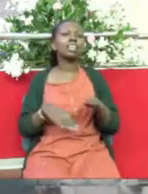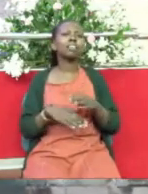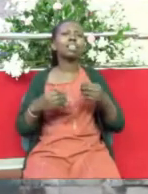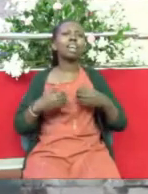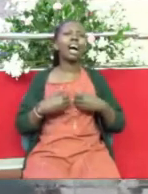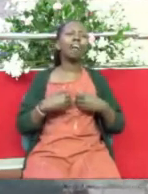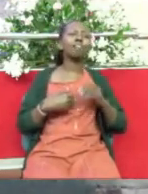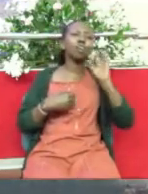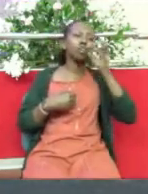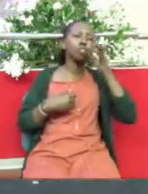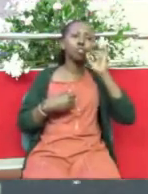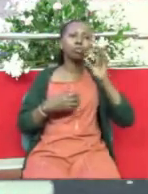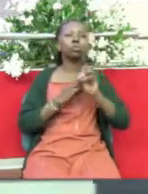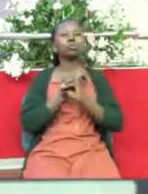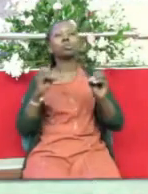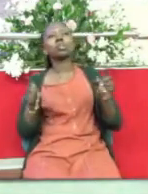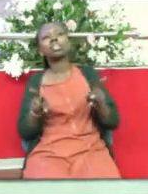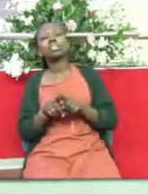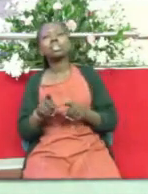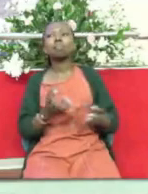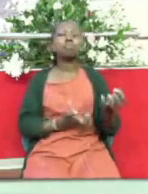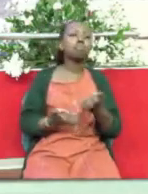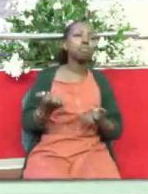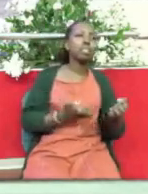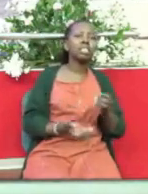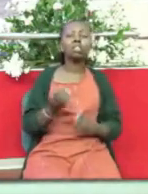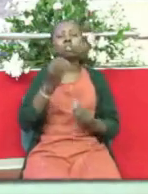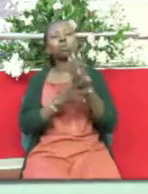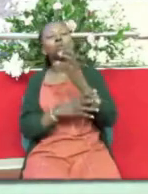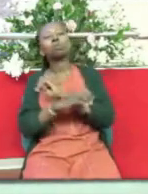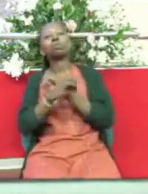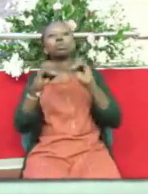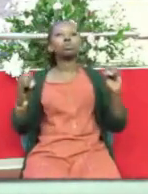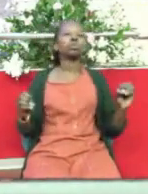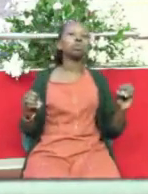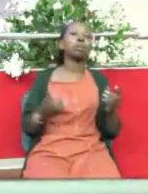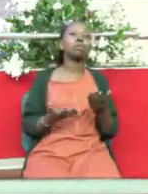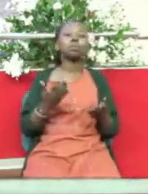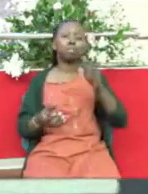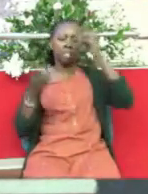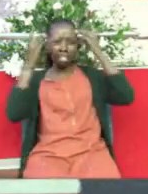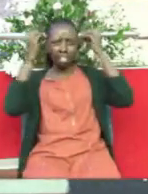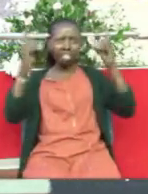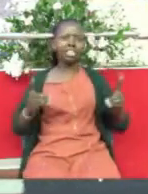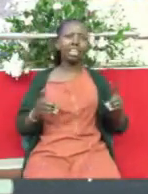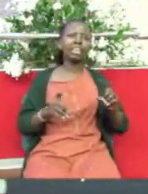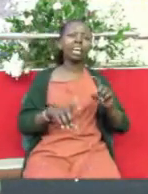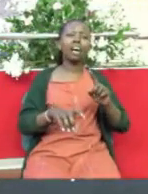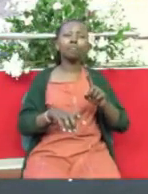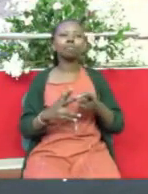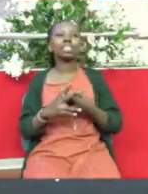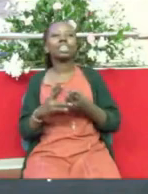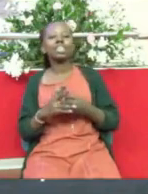your hand on a business, it cannot progress. Unaanzisha biashara haiwezi kuendelea. You decide you're going to get into farming, it cannot